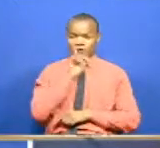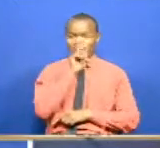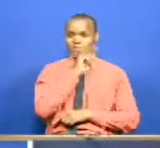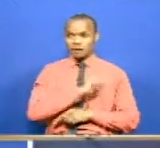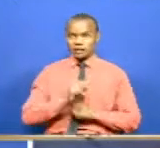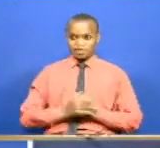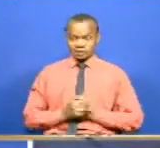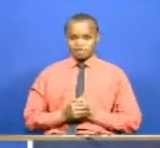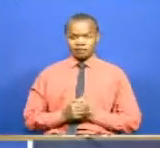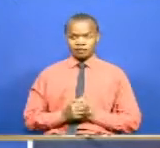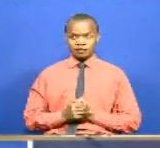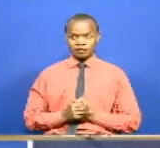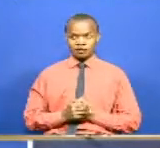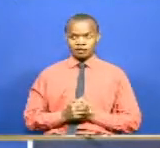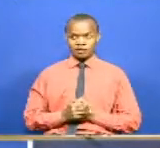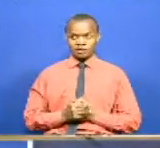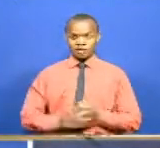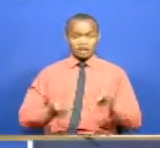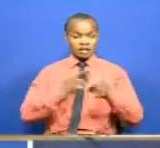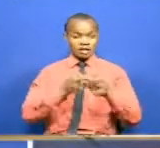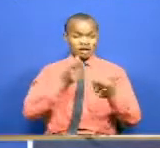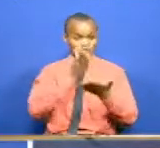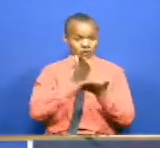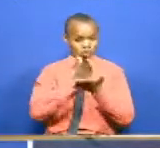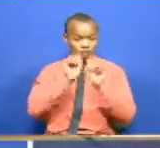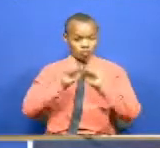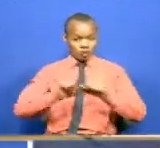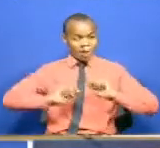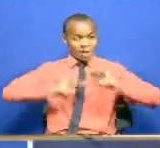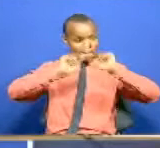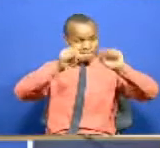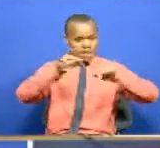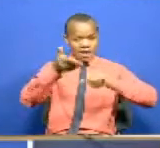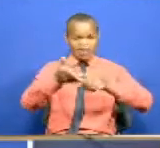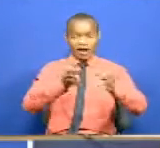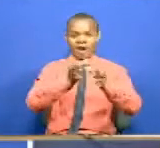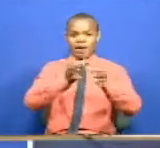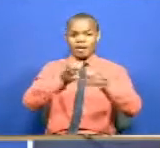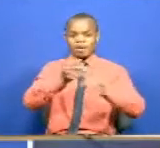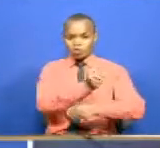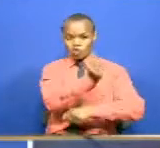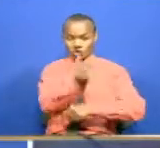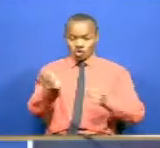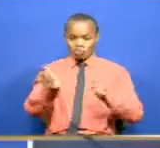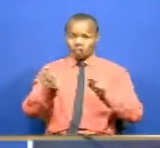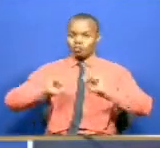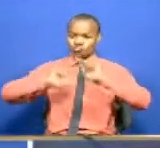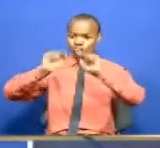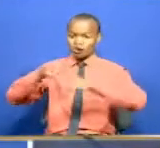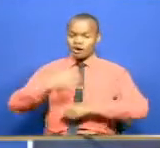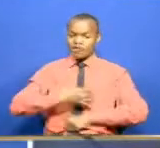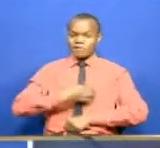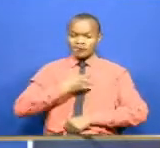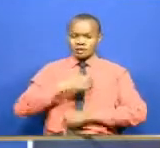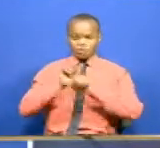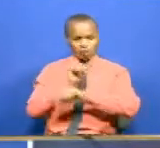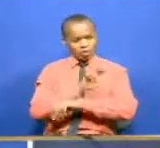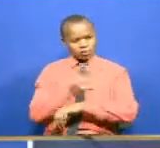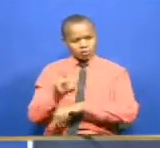That is why you see me going to the field. So we shall come and interrogate as the process is going